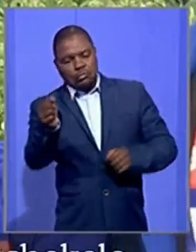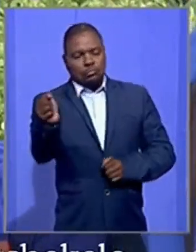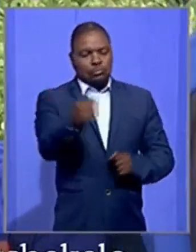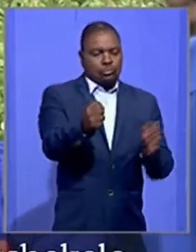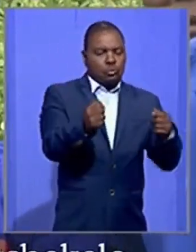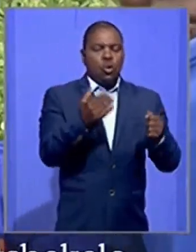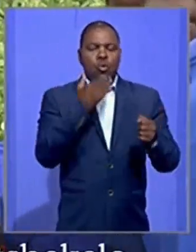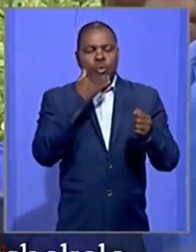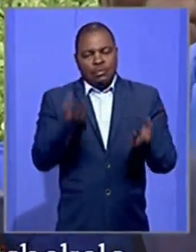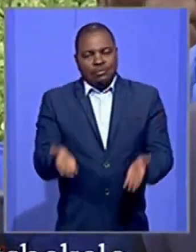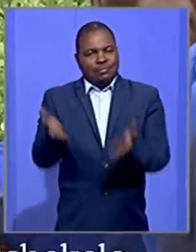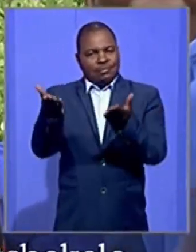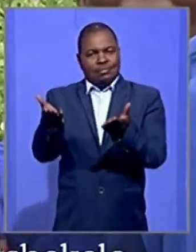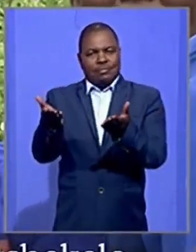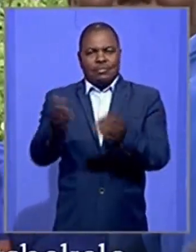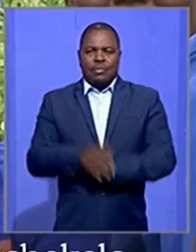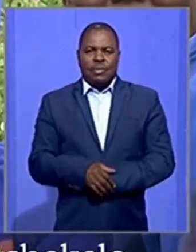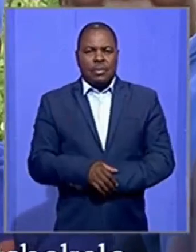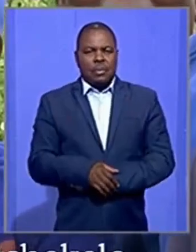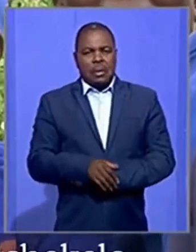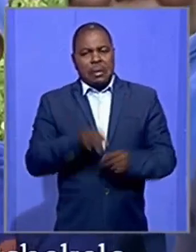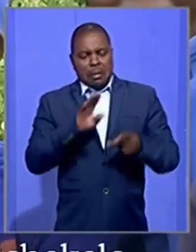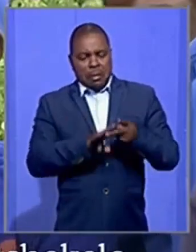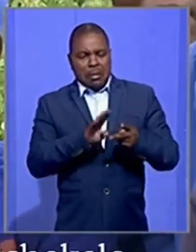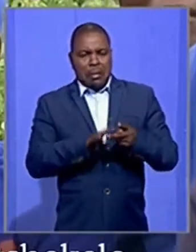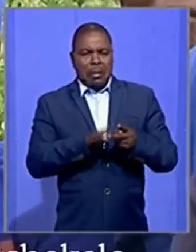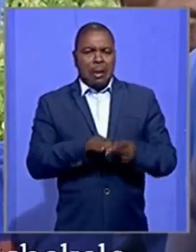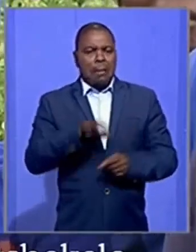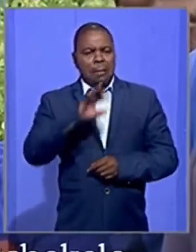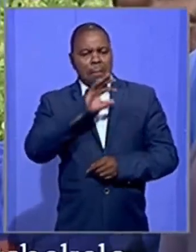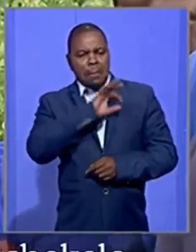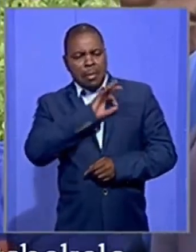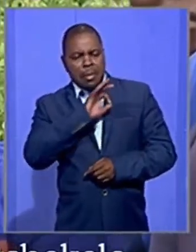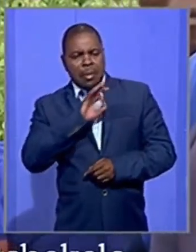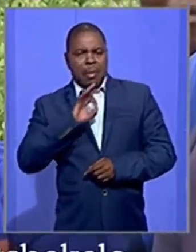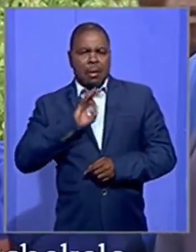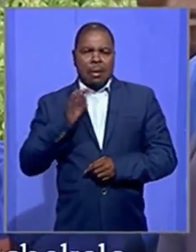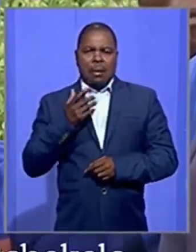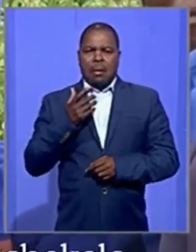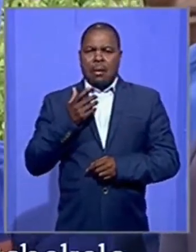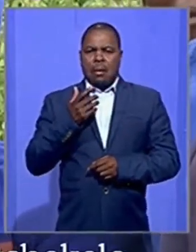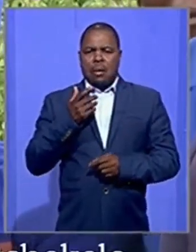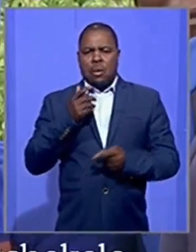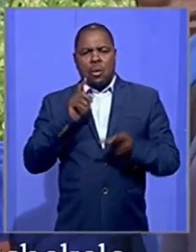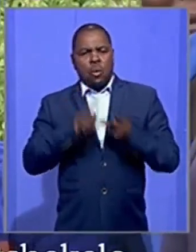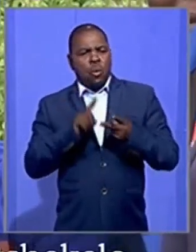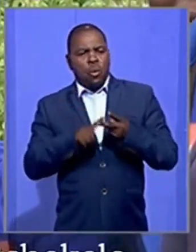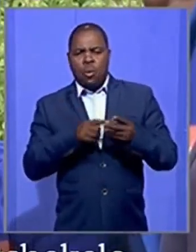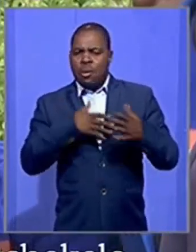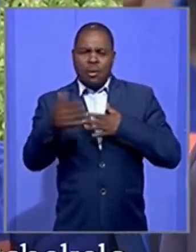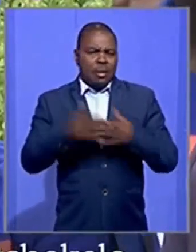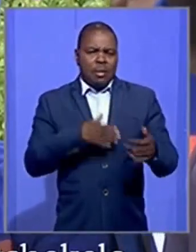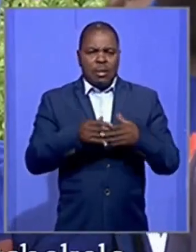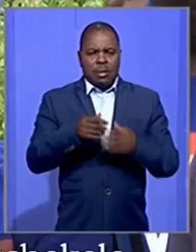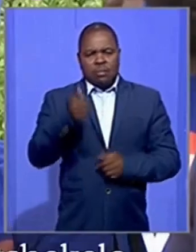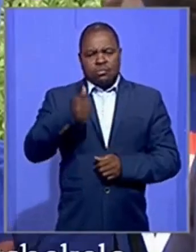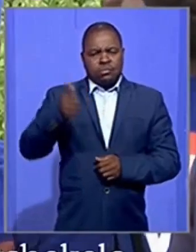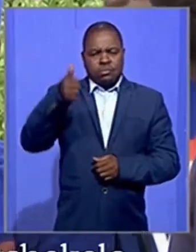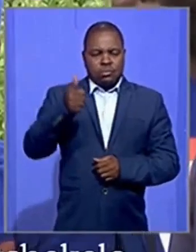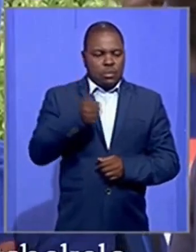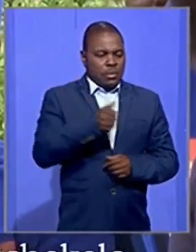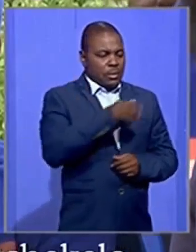particular positions. And I don't think you will find a single mayor or any other office bearer who has received an